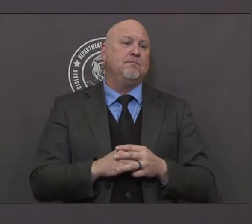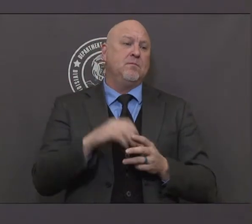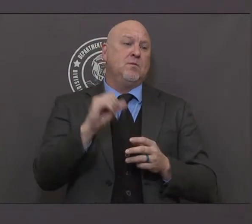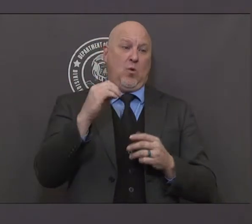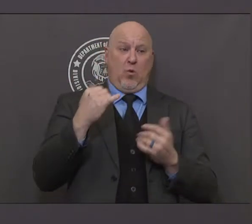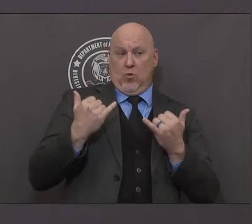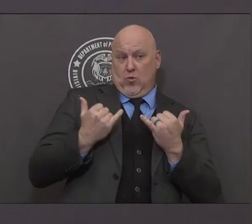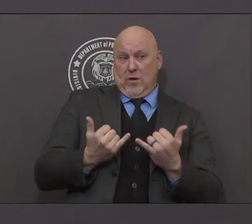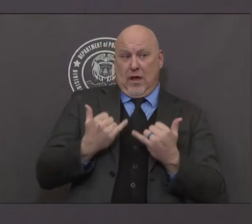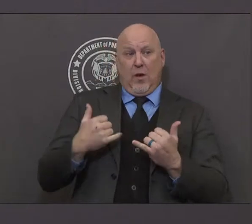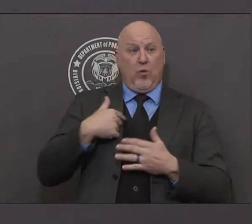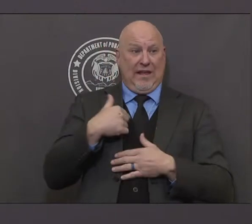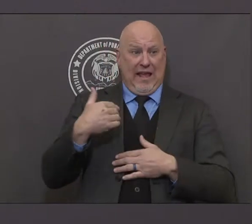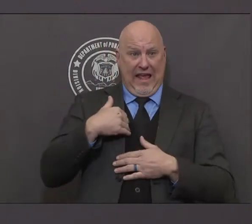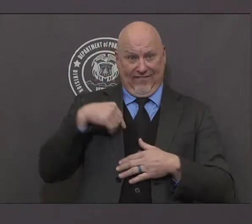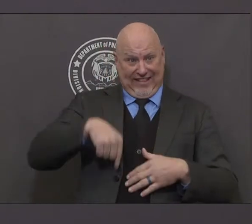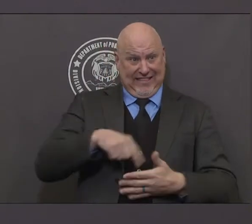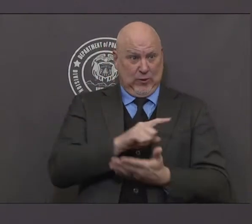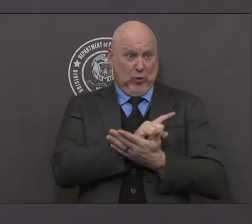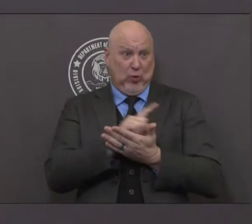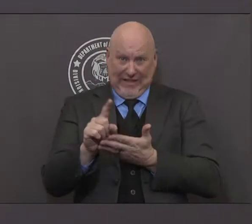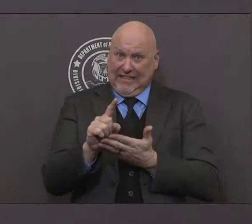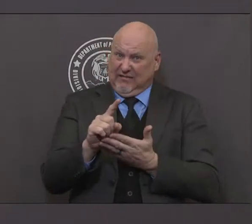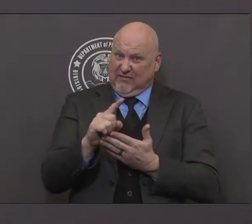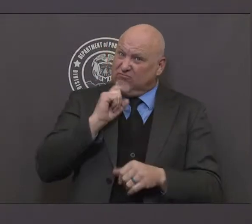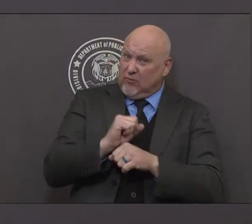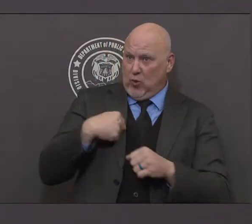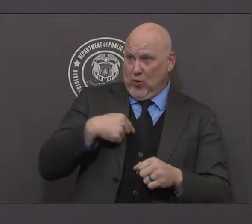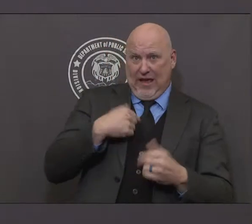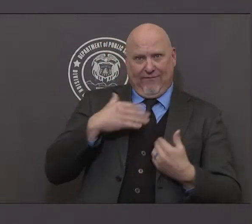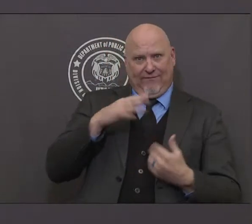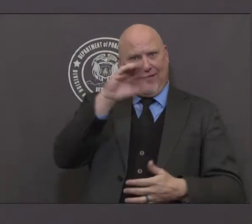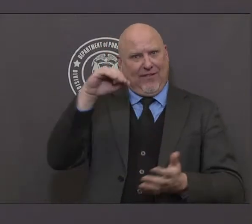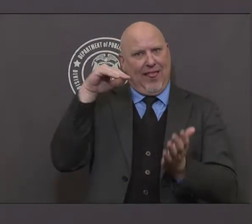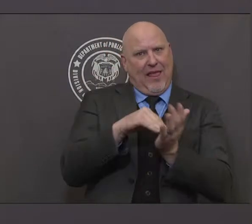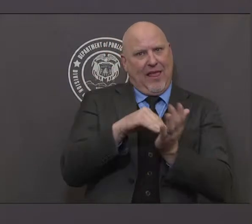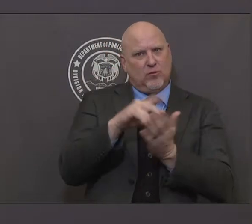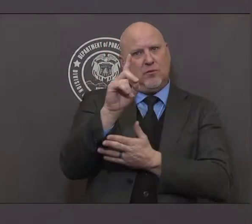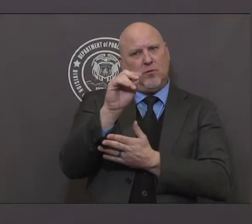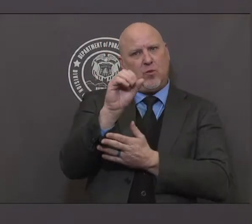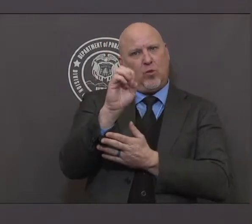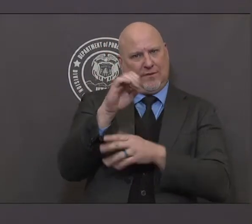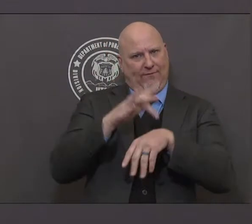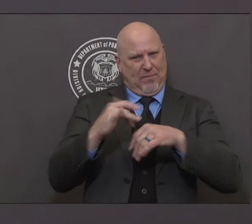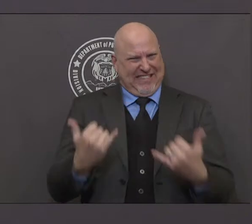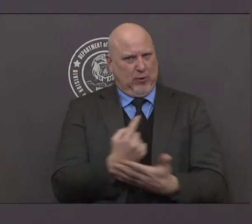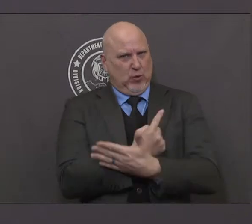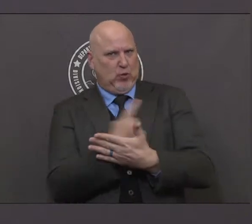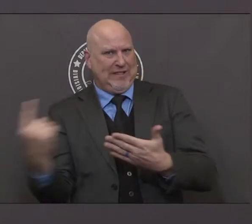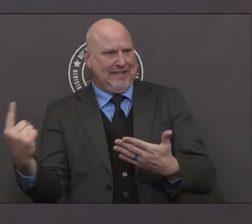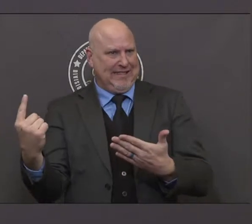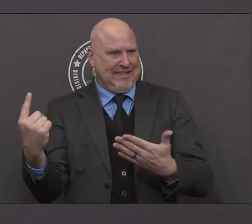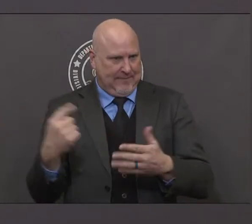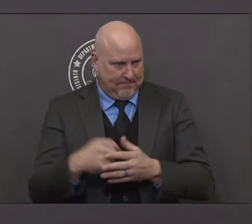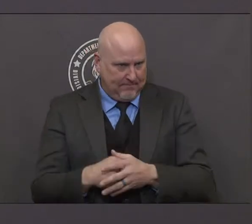federal partners. We have second doses delivered or in transit of about 34,000 this week.